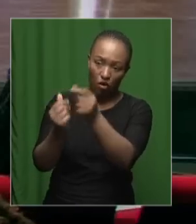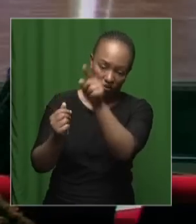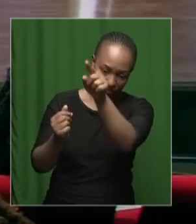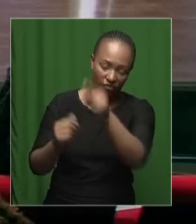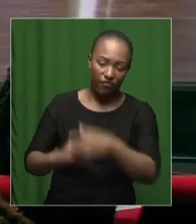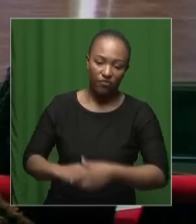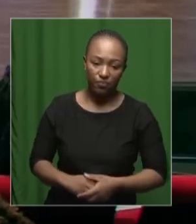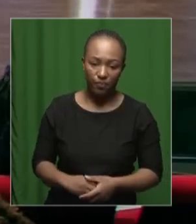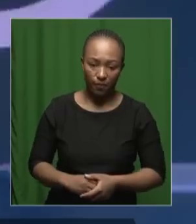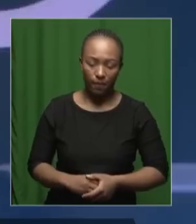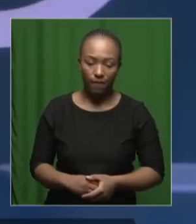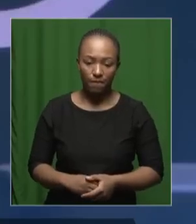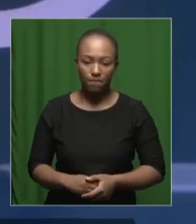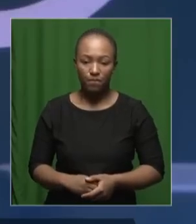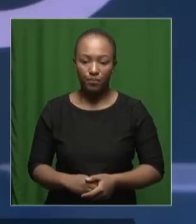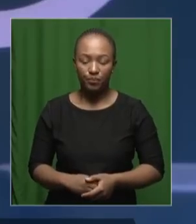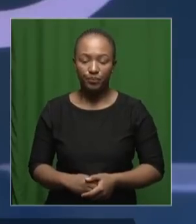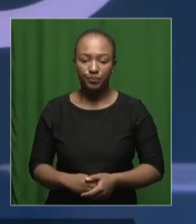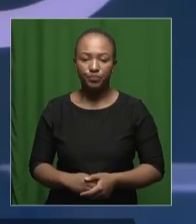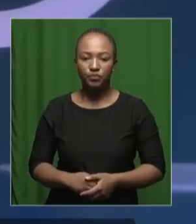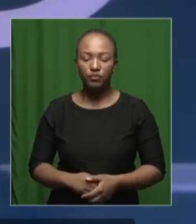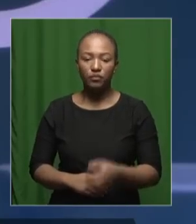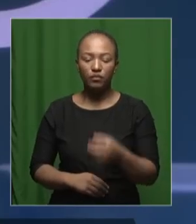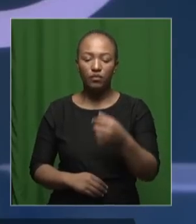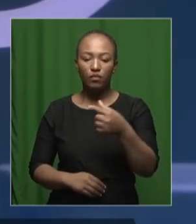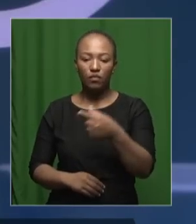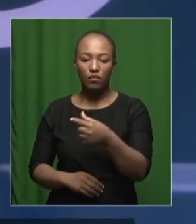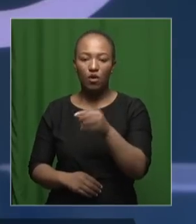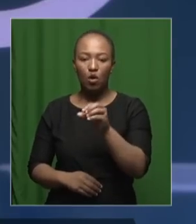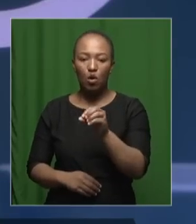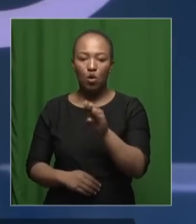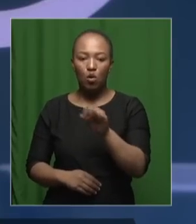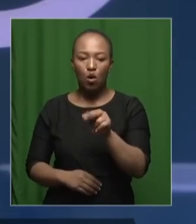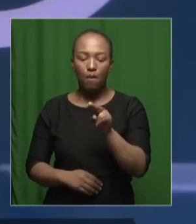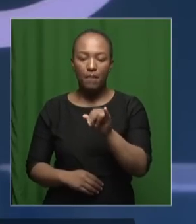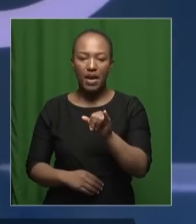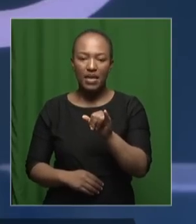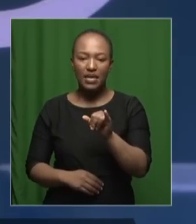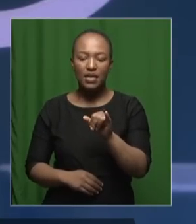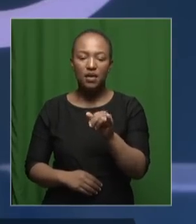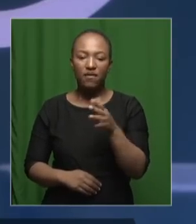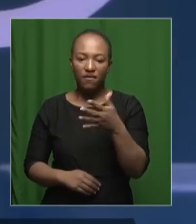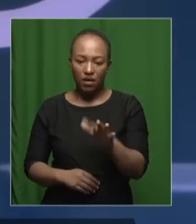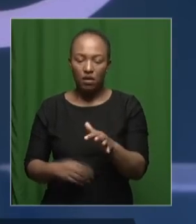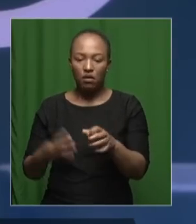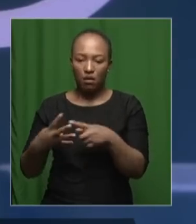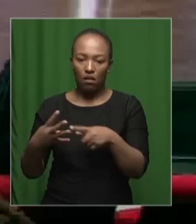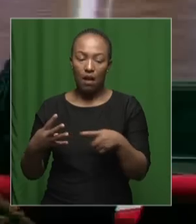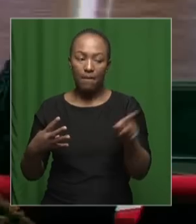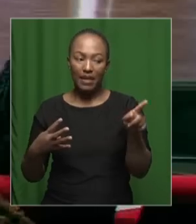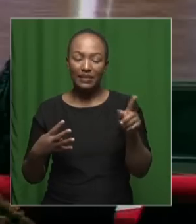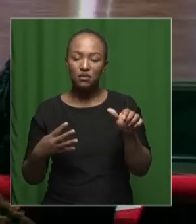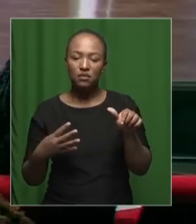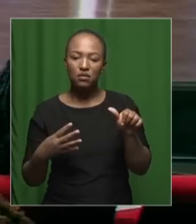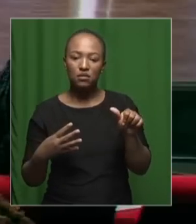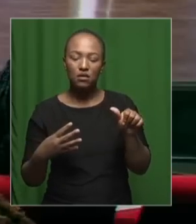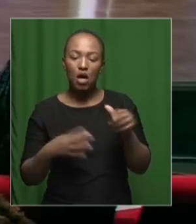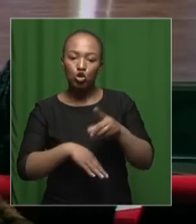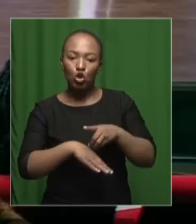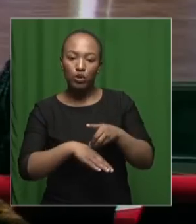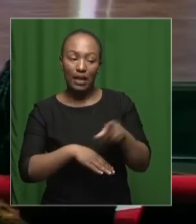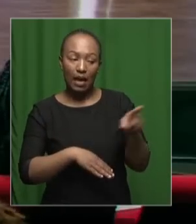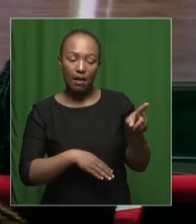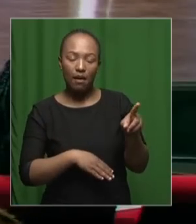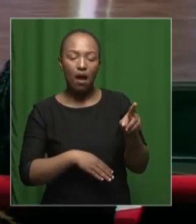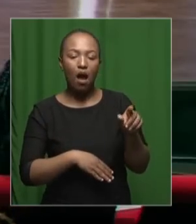I'm going to give all of you from Mr. Ngobeni coming back, excluding Dr. Motsoaledi, a quick half minute to just wrap it up. We are out of